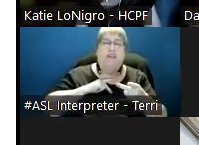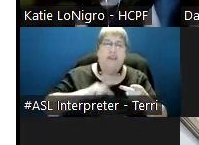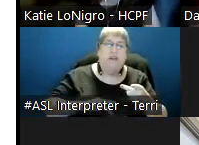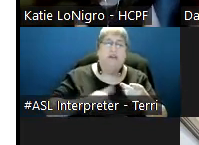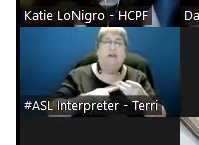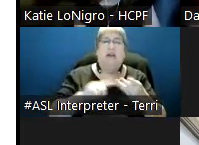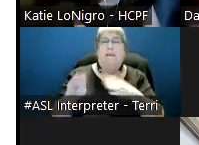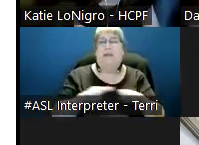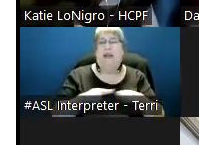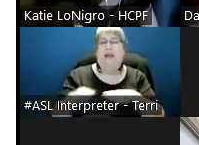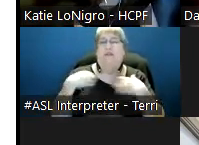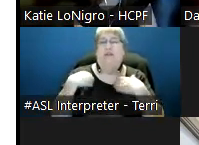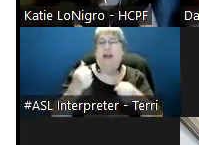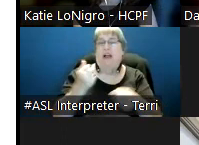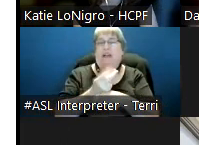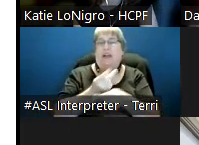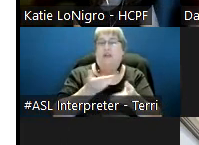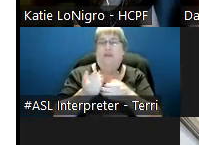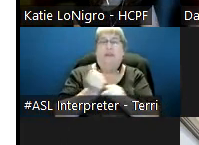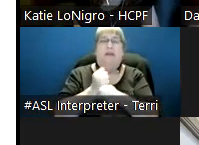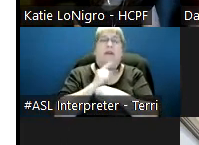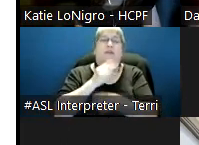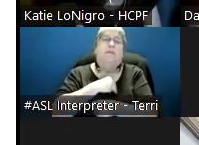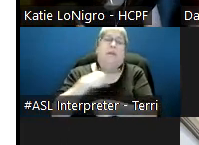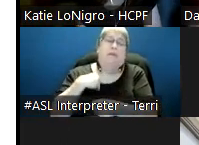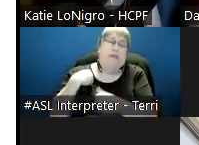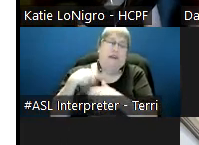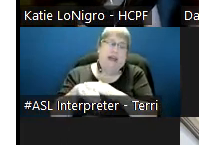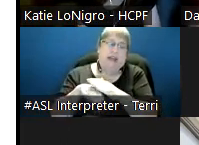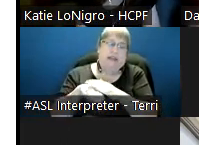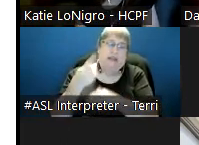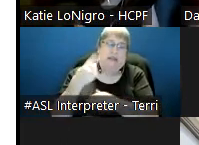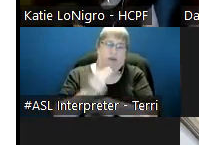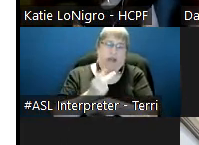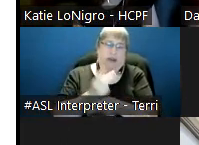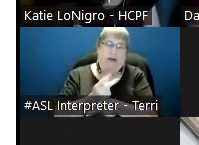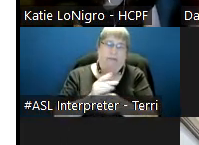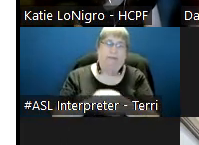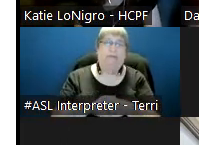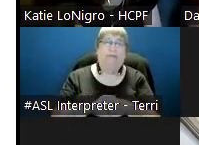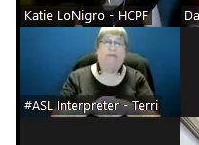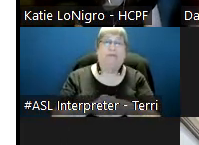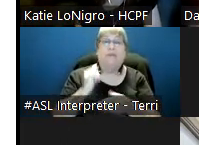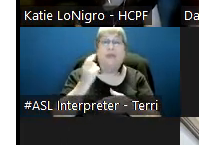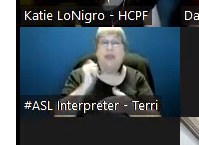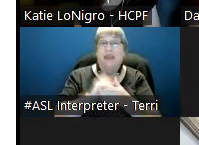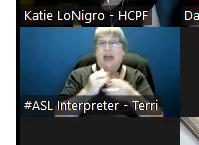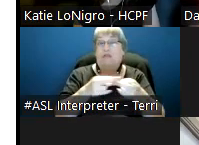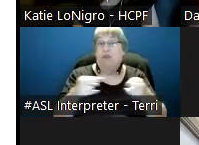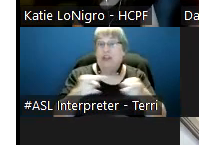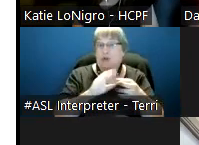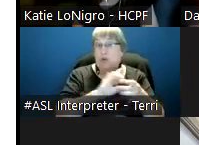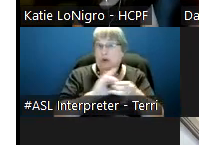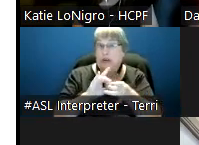to ensure member access to care. And that regional coordination is done through the